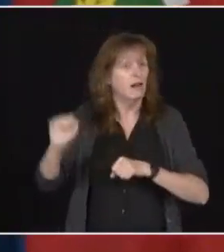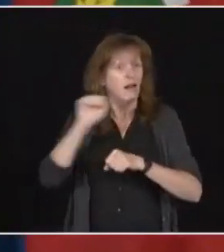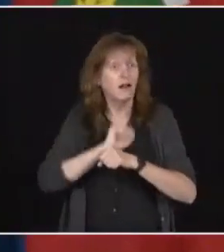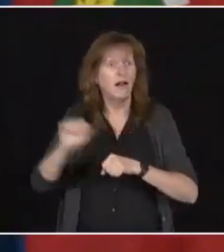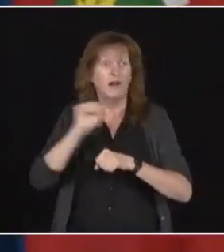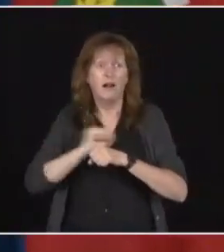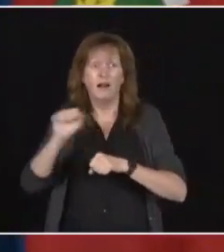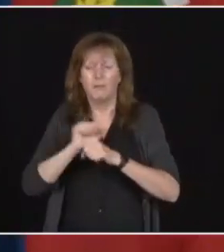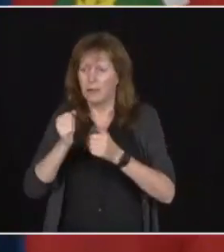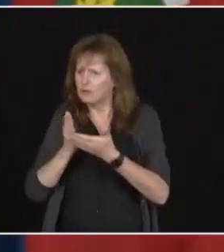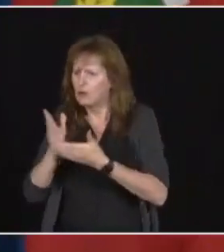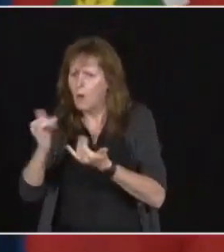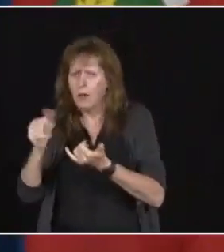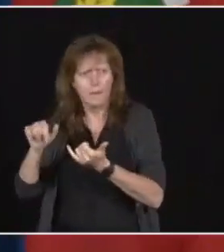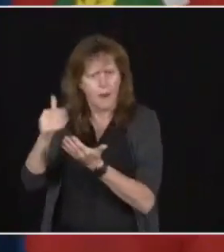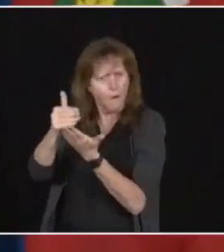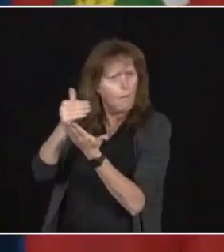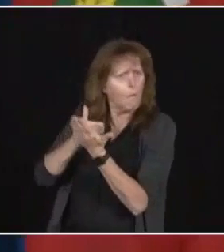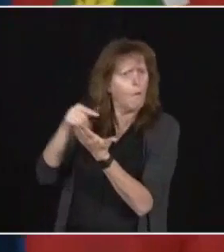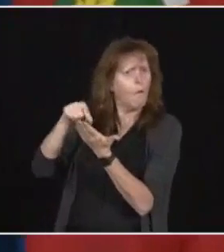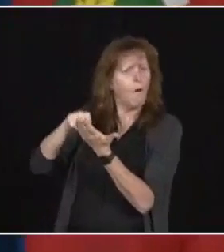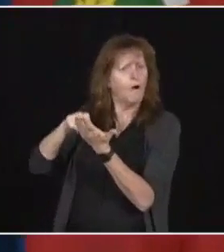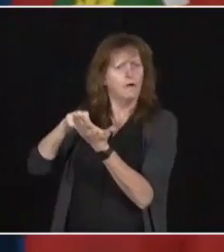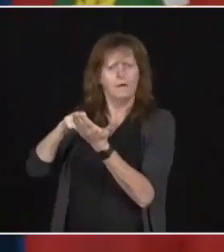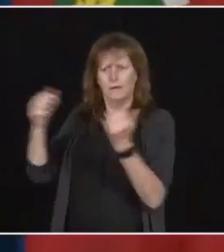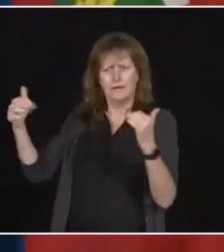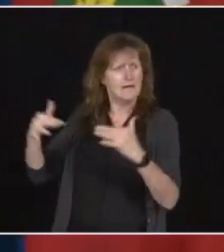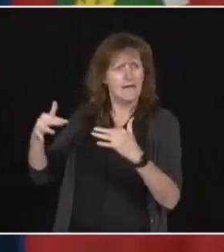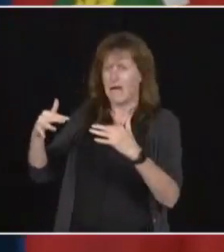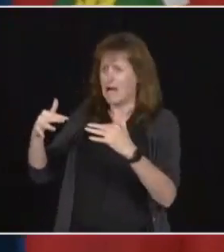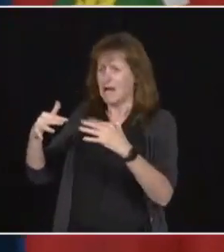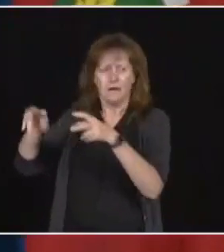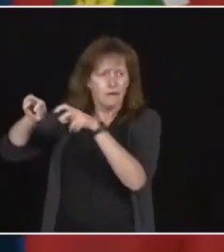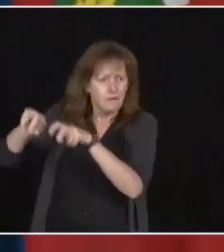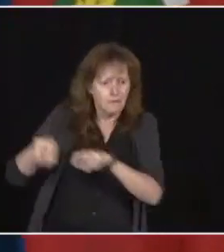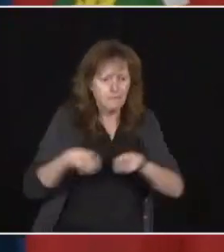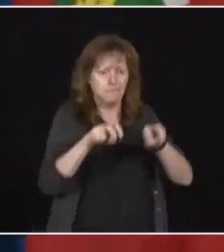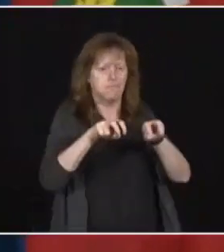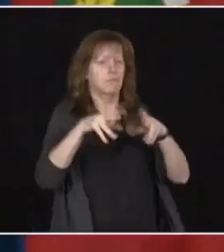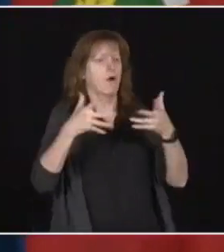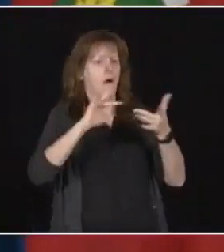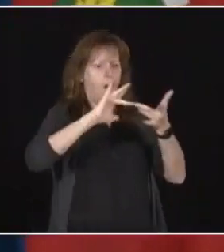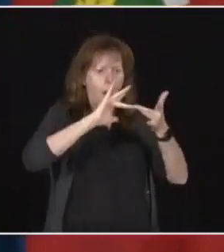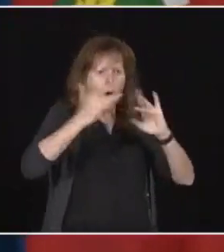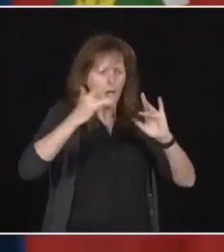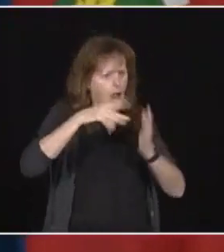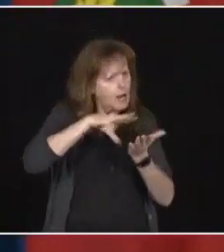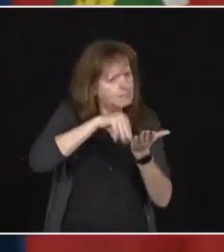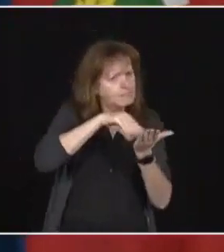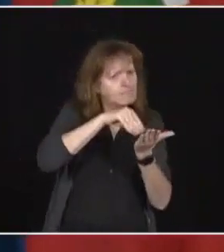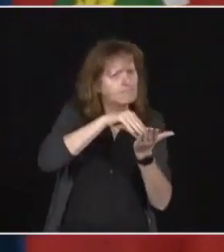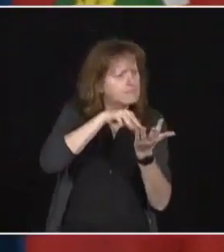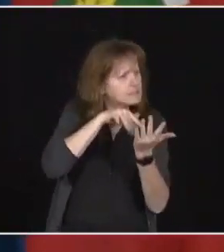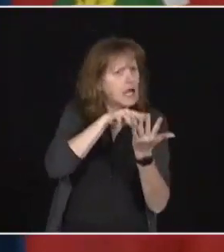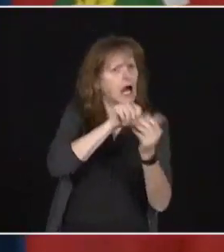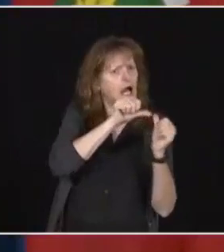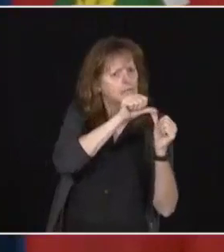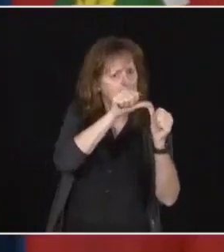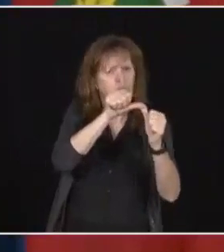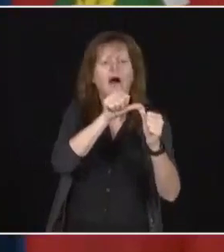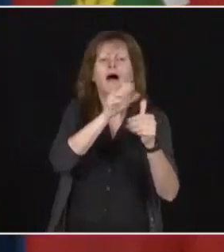courses could be delivered online so that students could continue their year of study and complete it